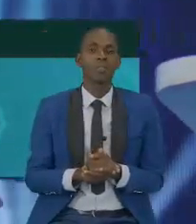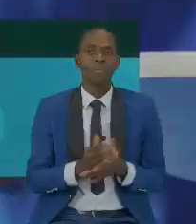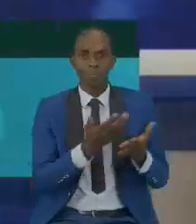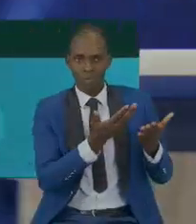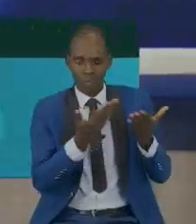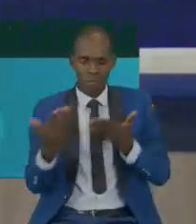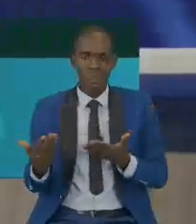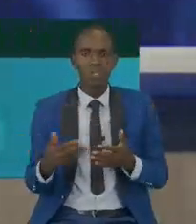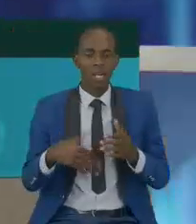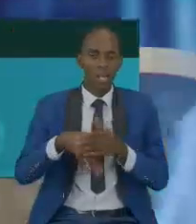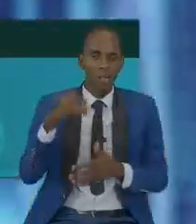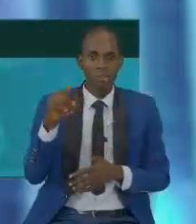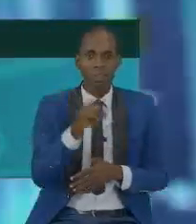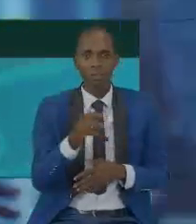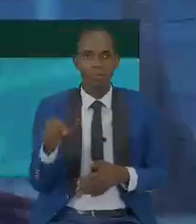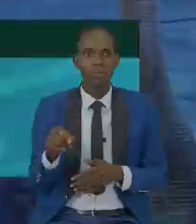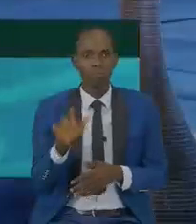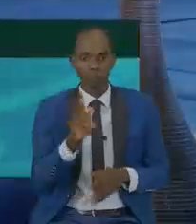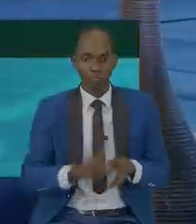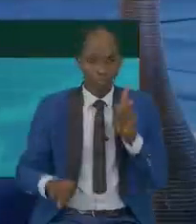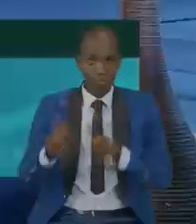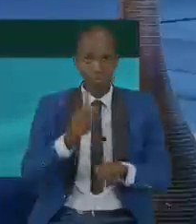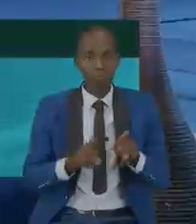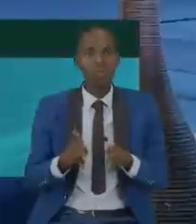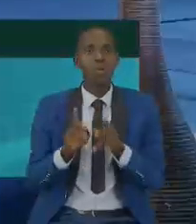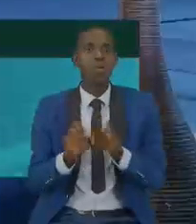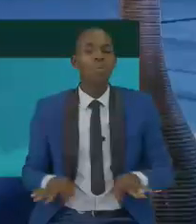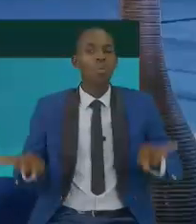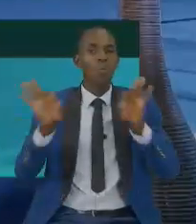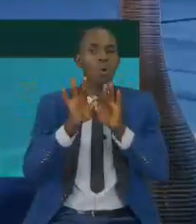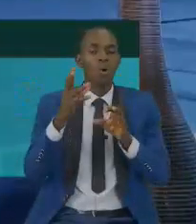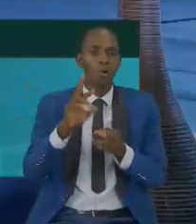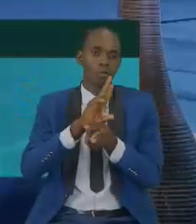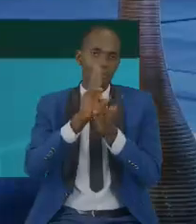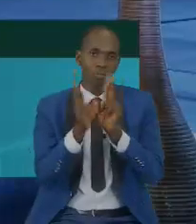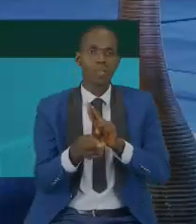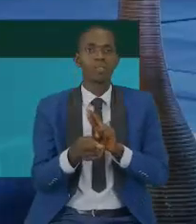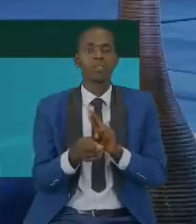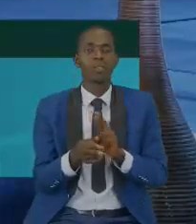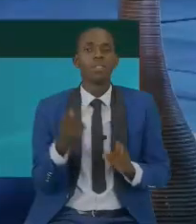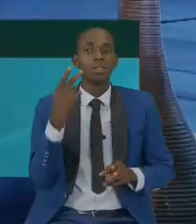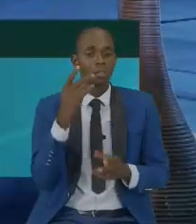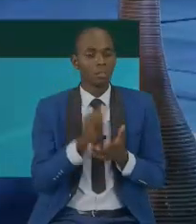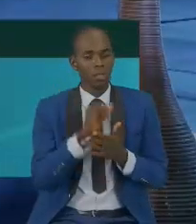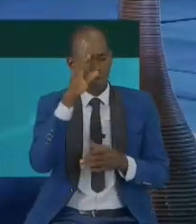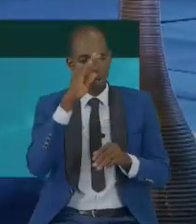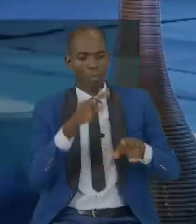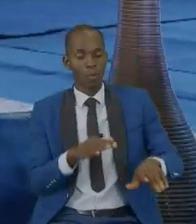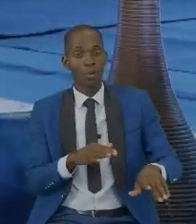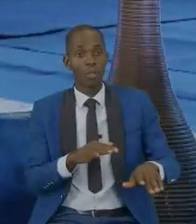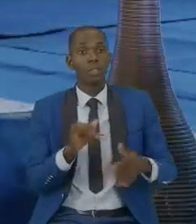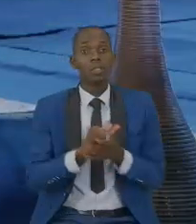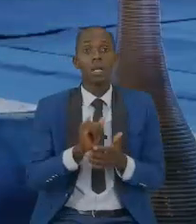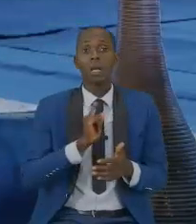forth therefore fruits worthy of repentance. Look at the boy I was talking about